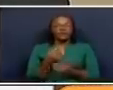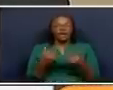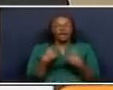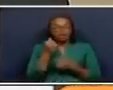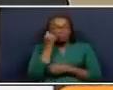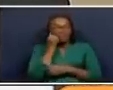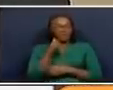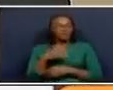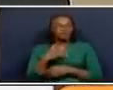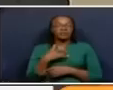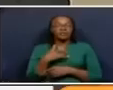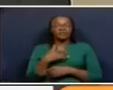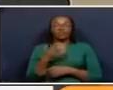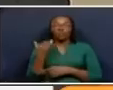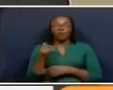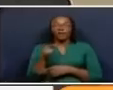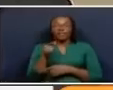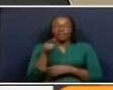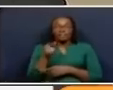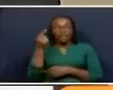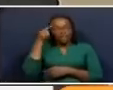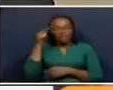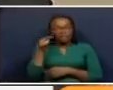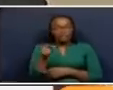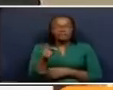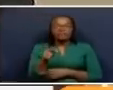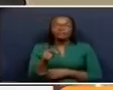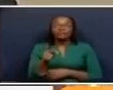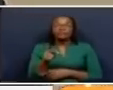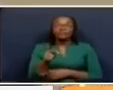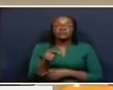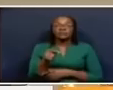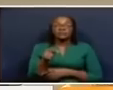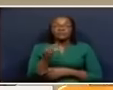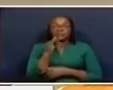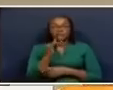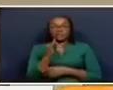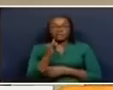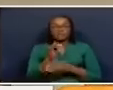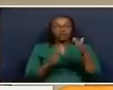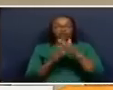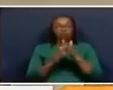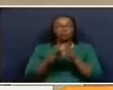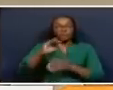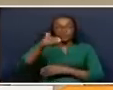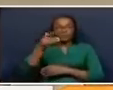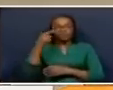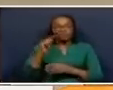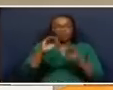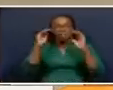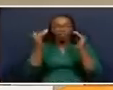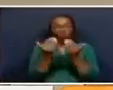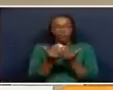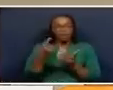feeling. I thought, this is, you know, Nairobi is the tech capital of the two-thirds world. We are the 50